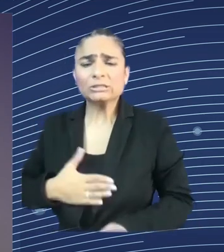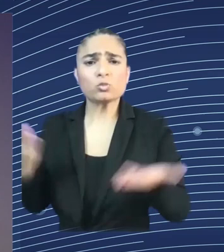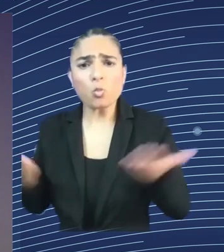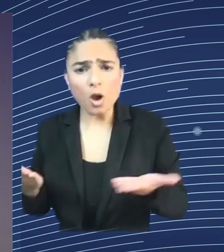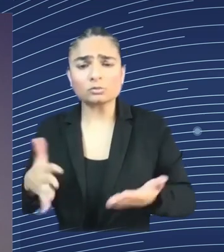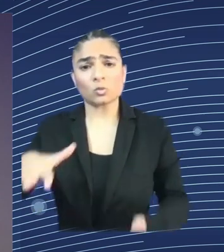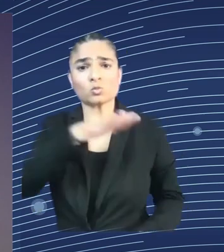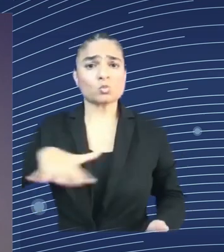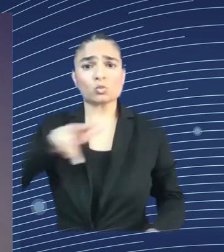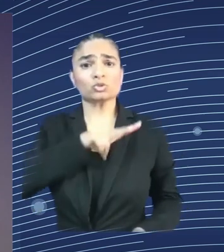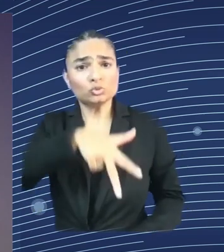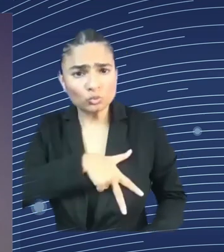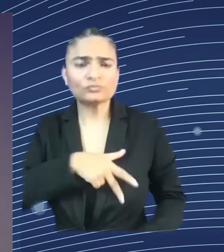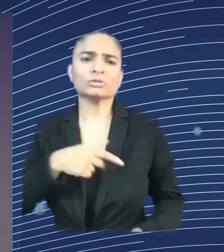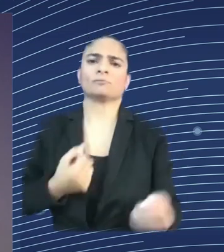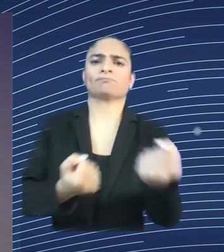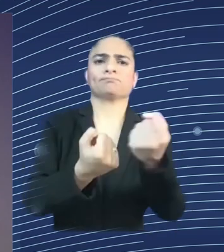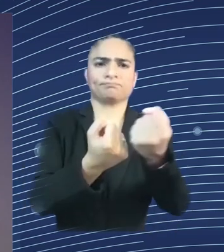more ways